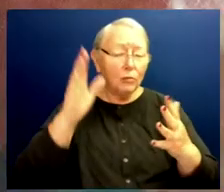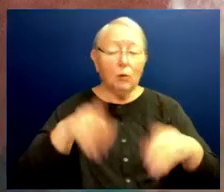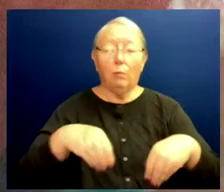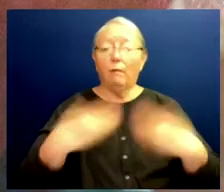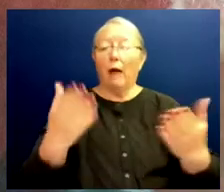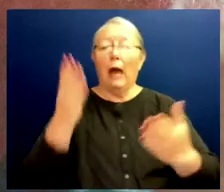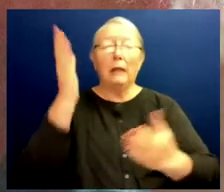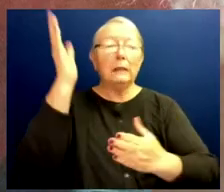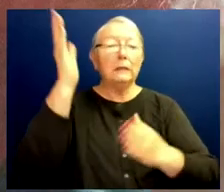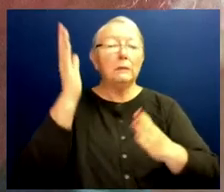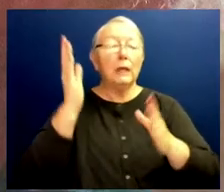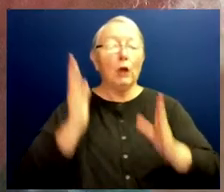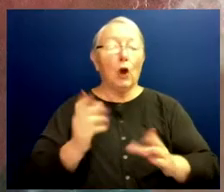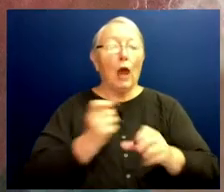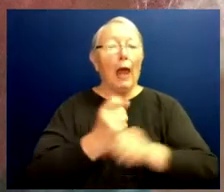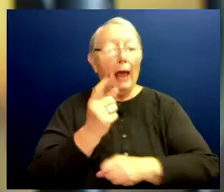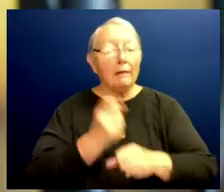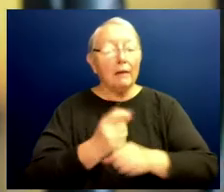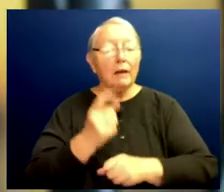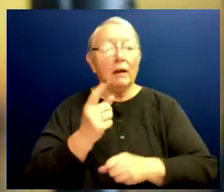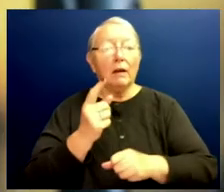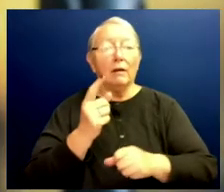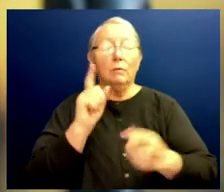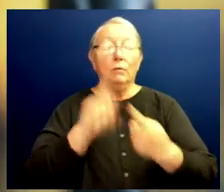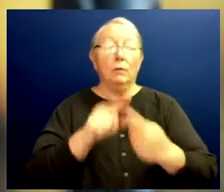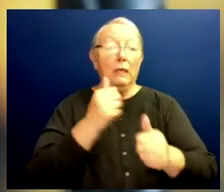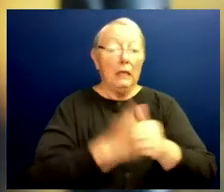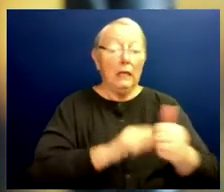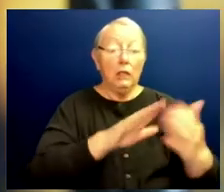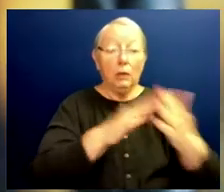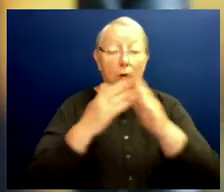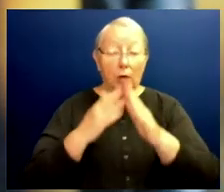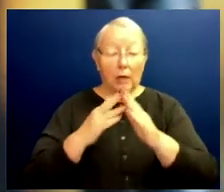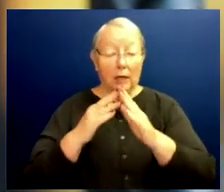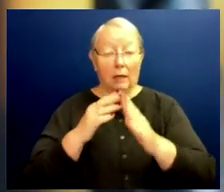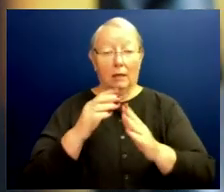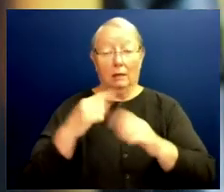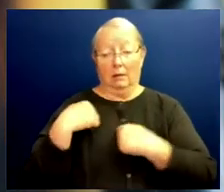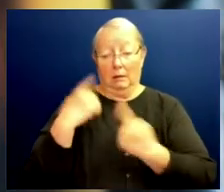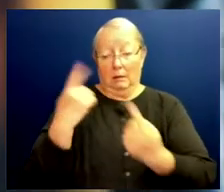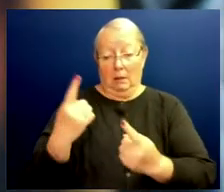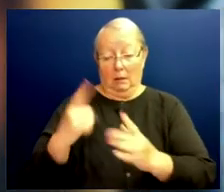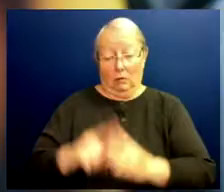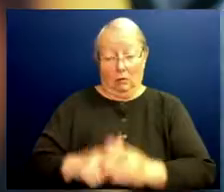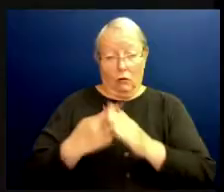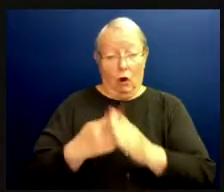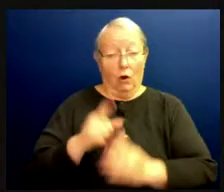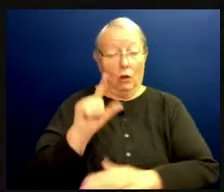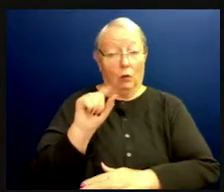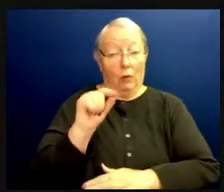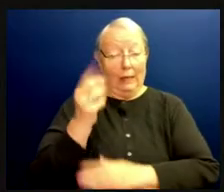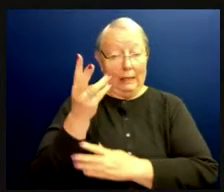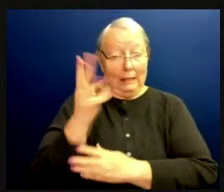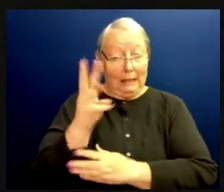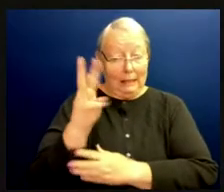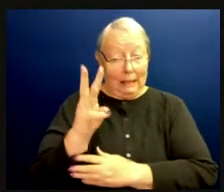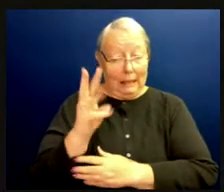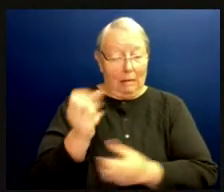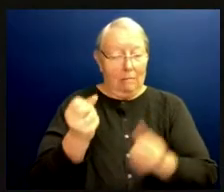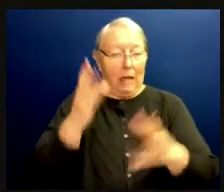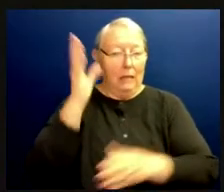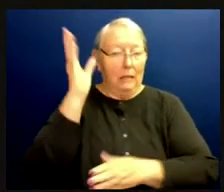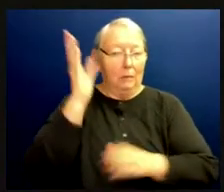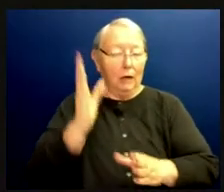community to explore an area of interest. Since the lecture series was launched in 2016, numerous speakers have